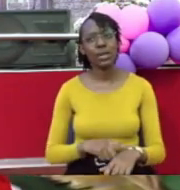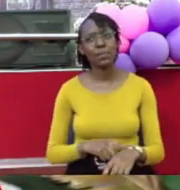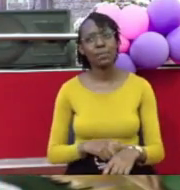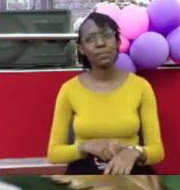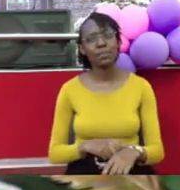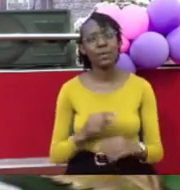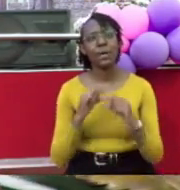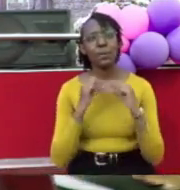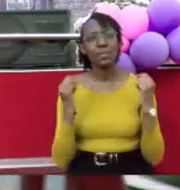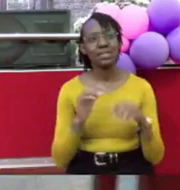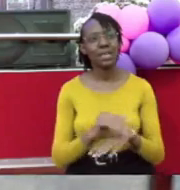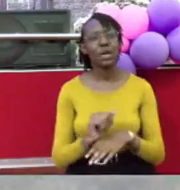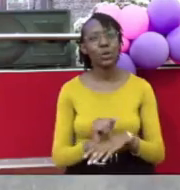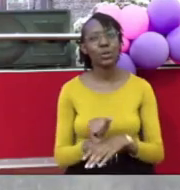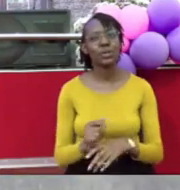call, I